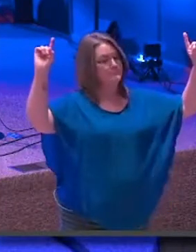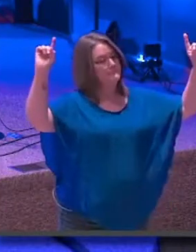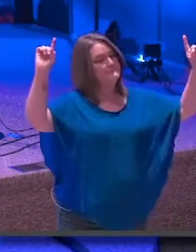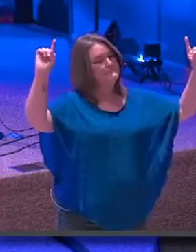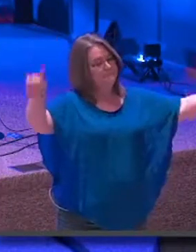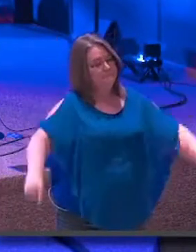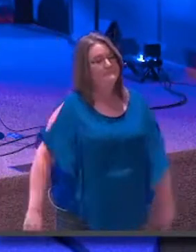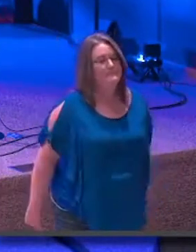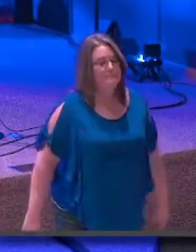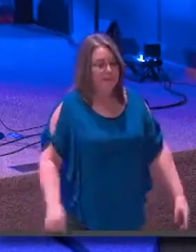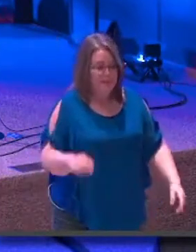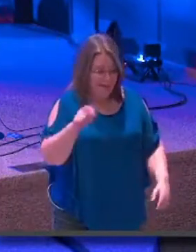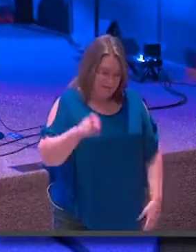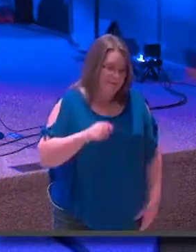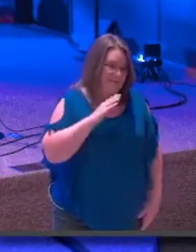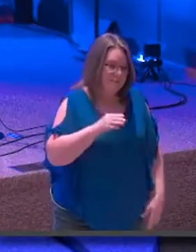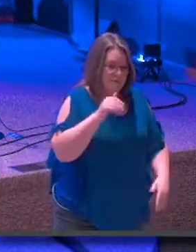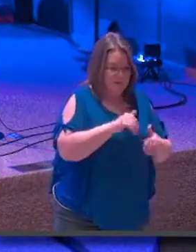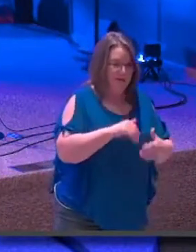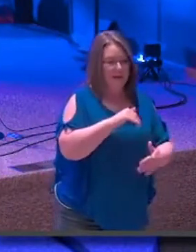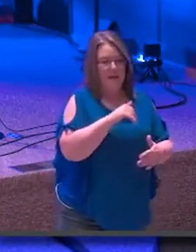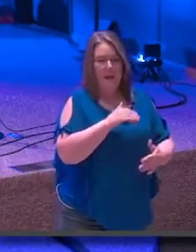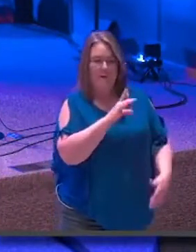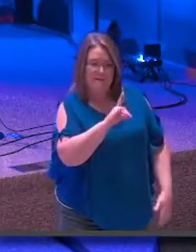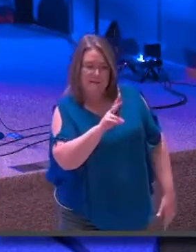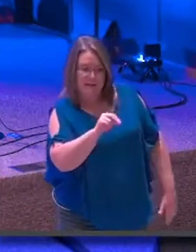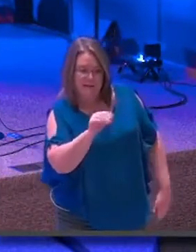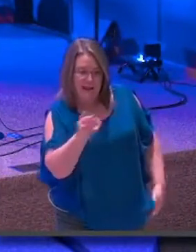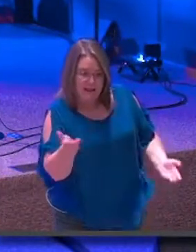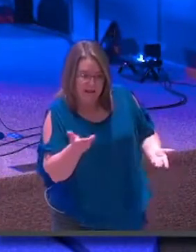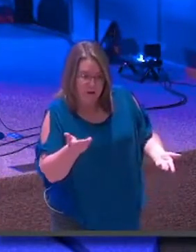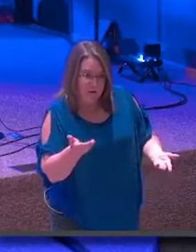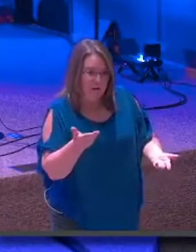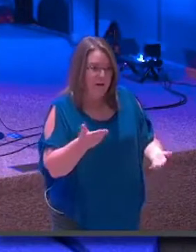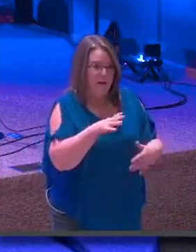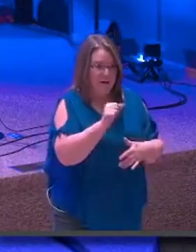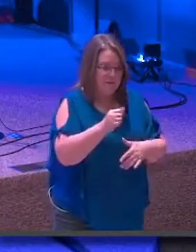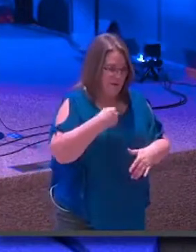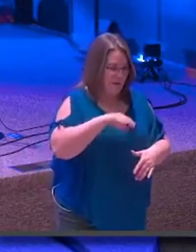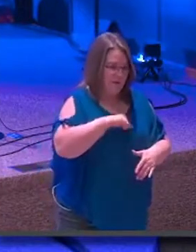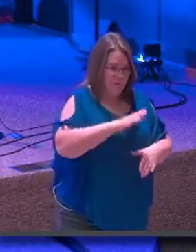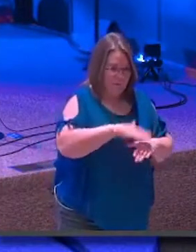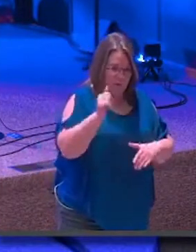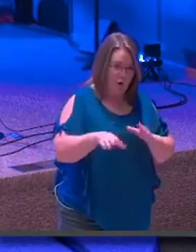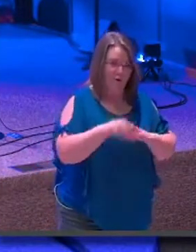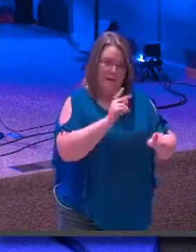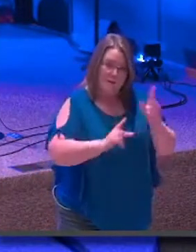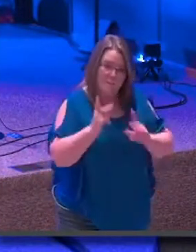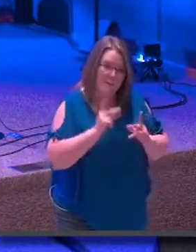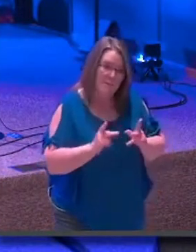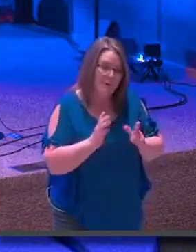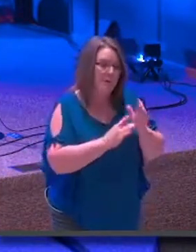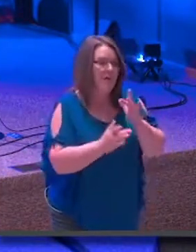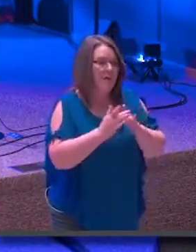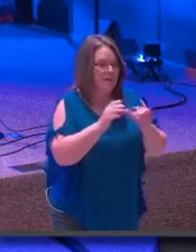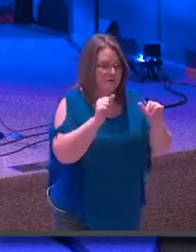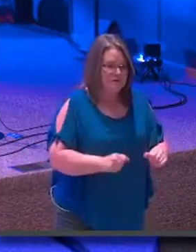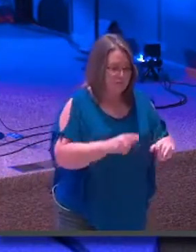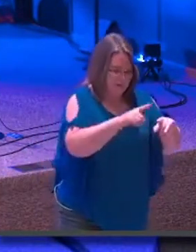This needs to be in our DNA here at Creekside, that we are going to be the called out ones that Jesus can rely